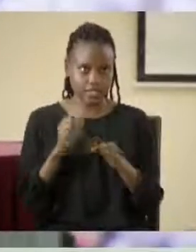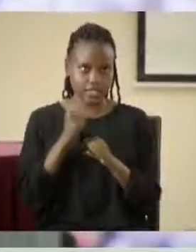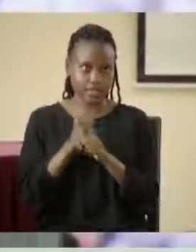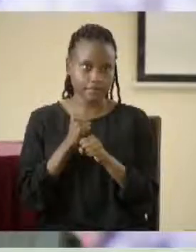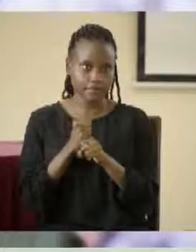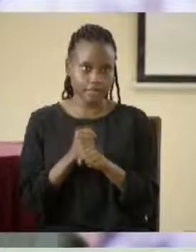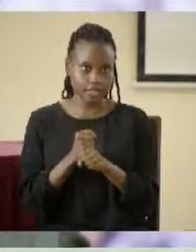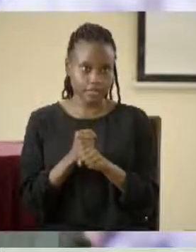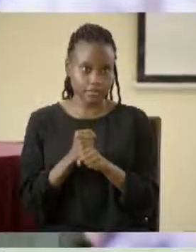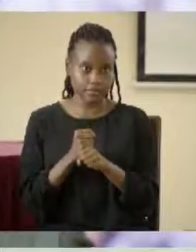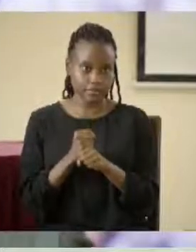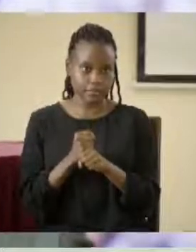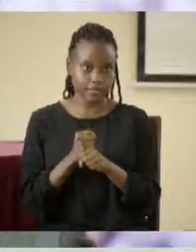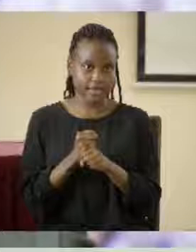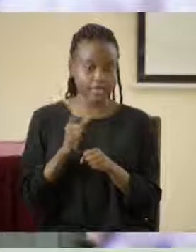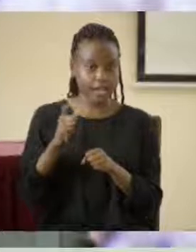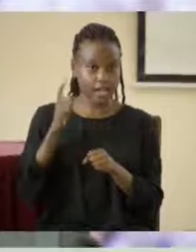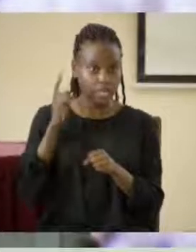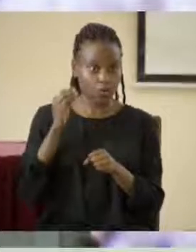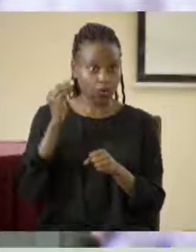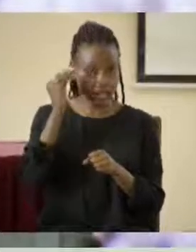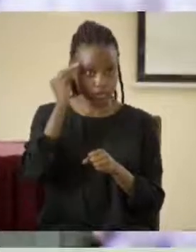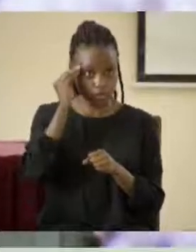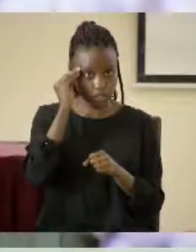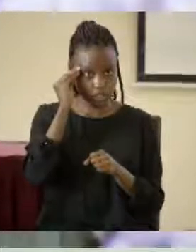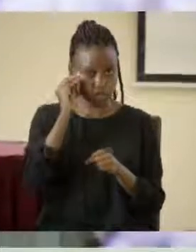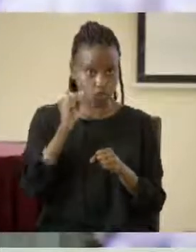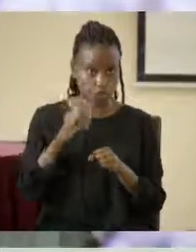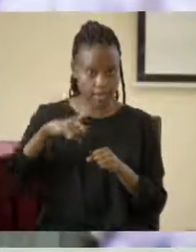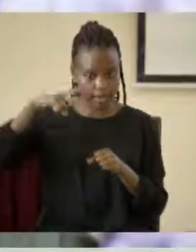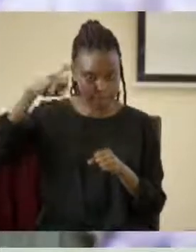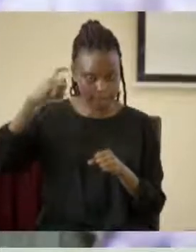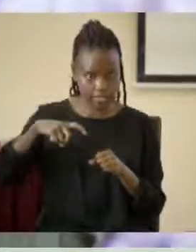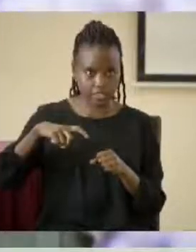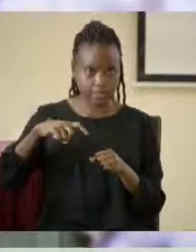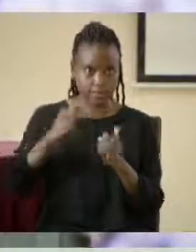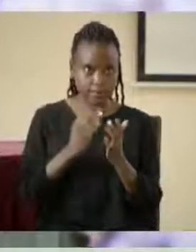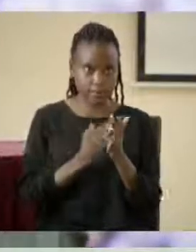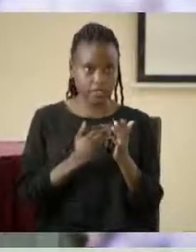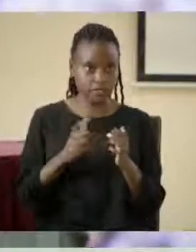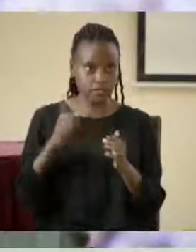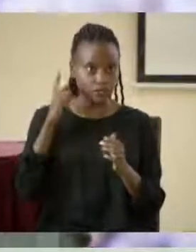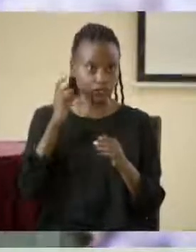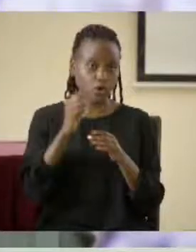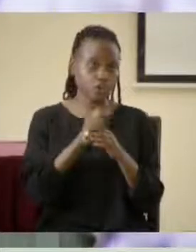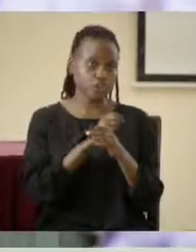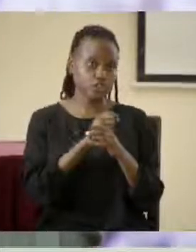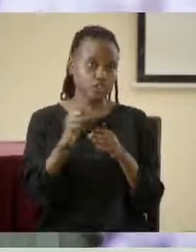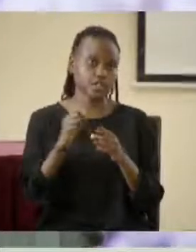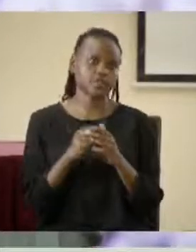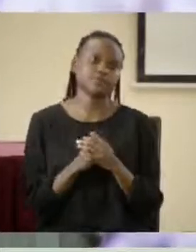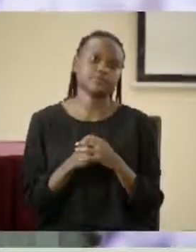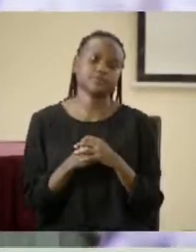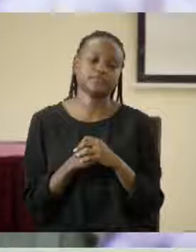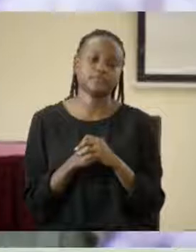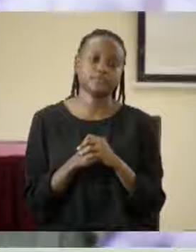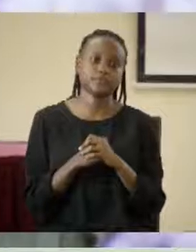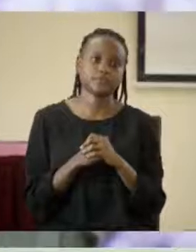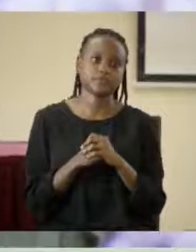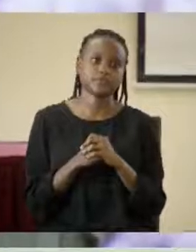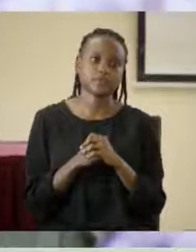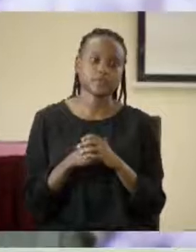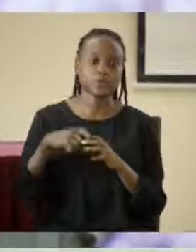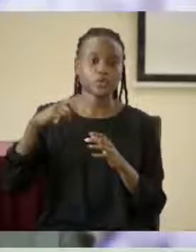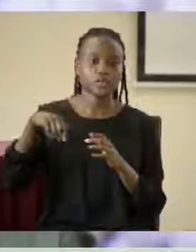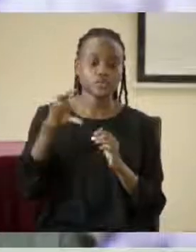done by making clinical legal education a mandatory part of law training. We need